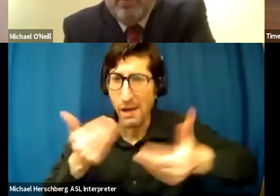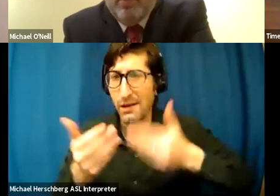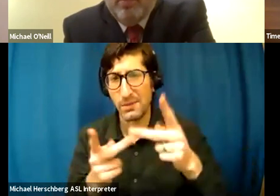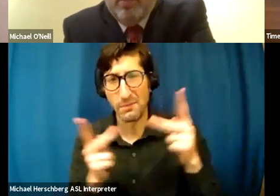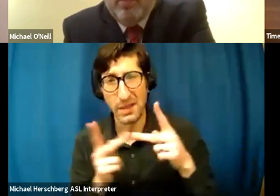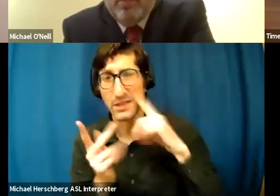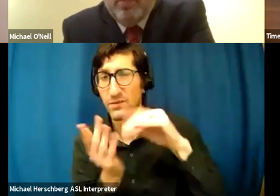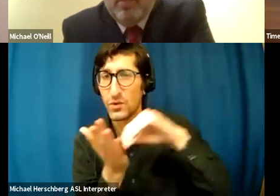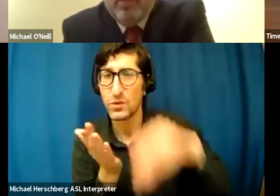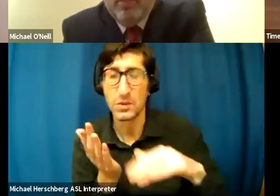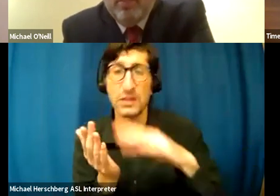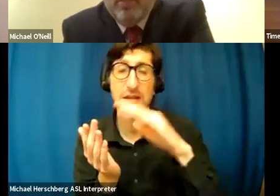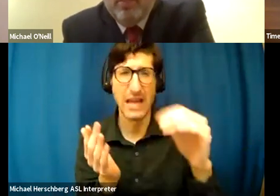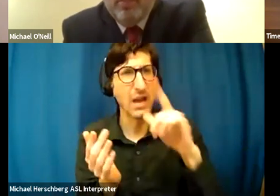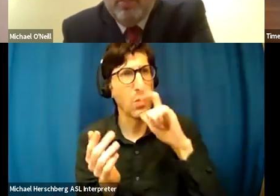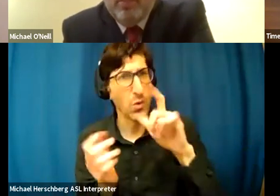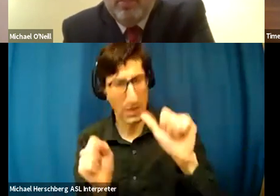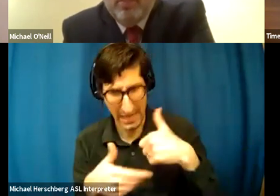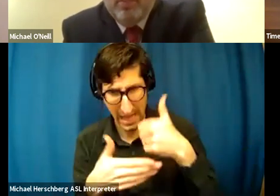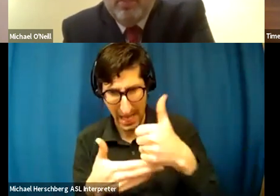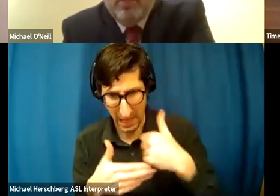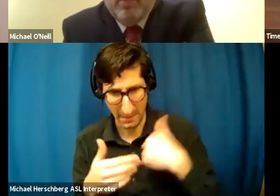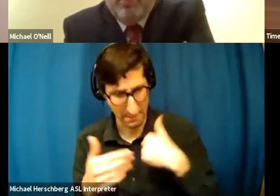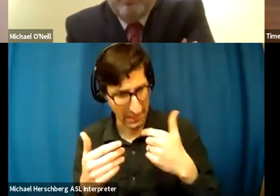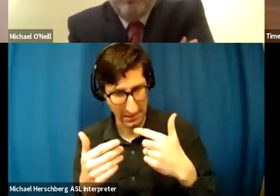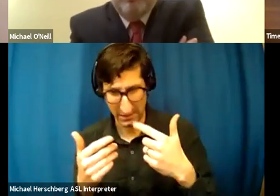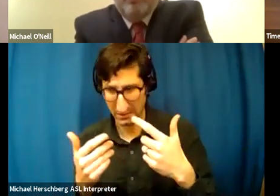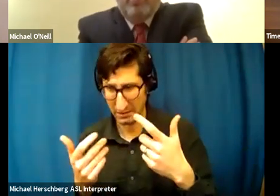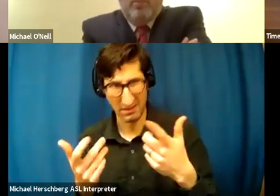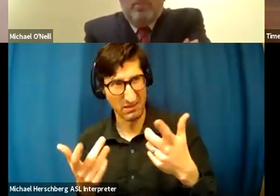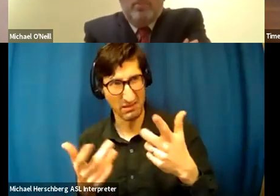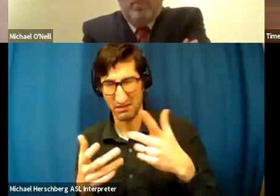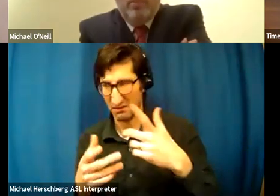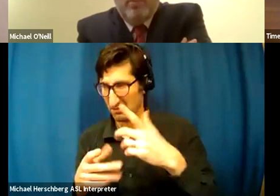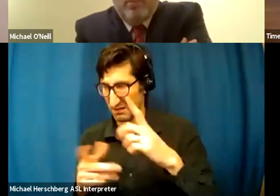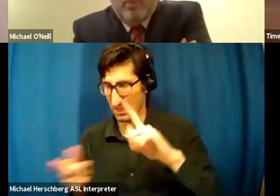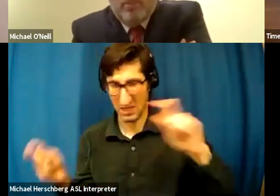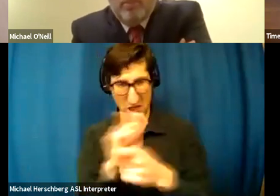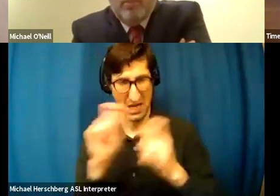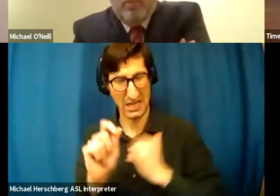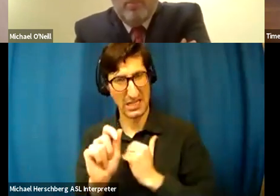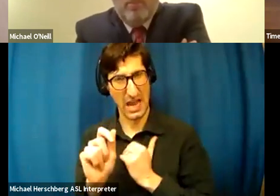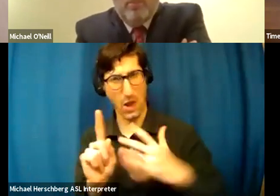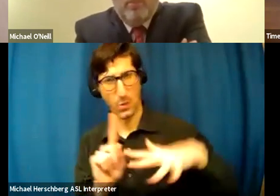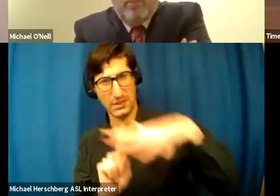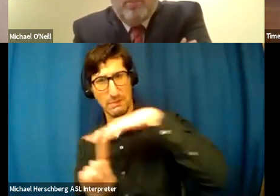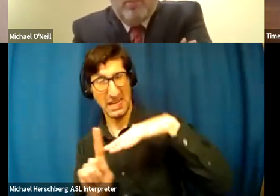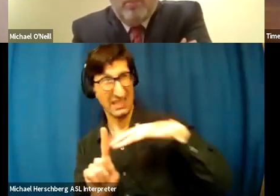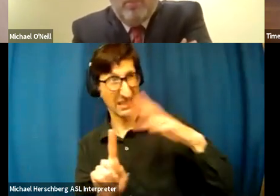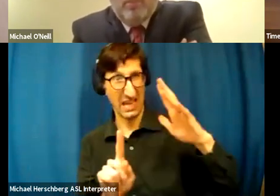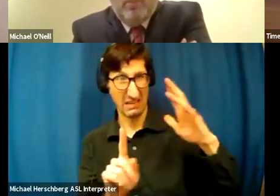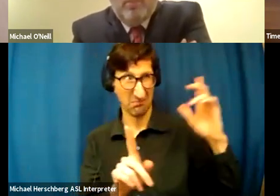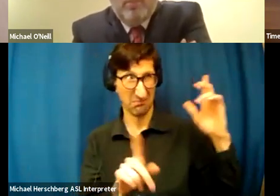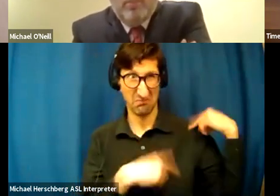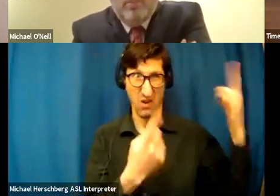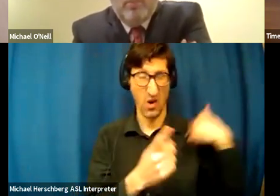can help us move forward out of a space where we really need to rely on having police in schools and more into a space where we can just rely on each other to keep